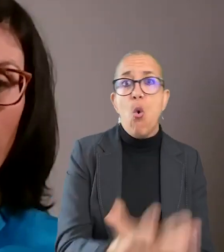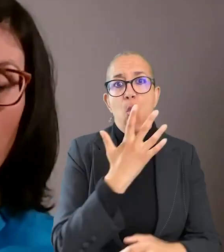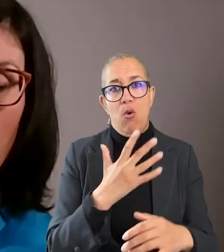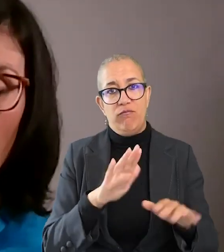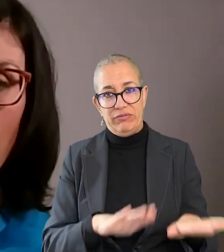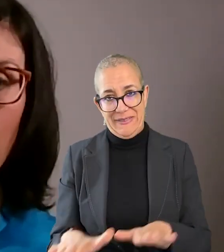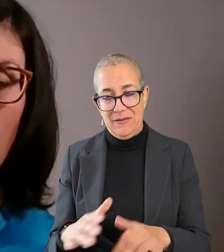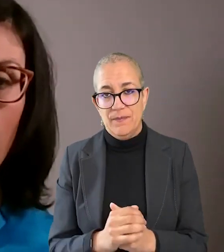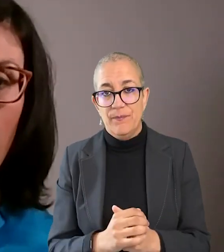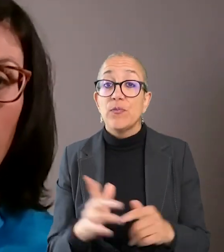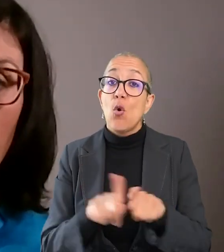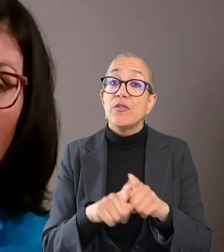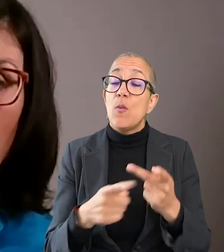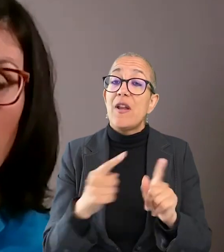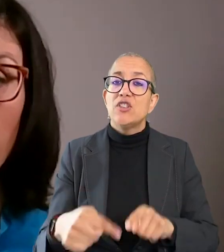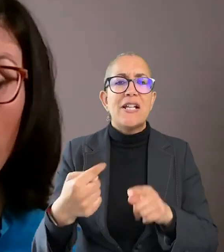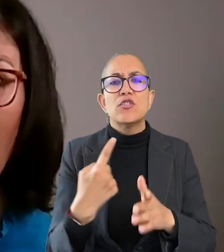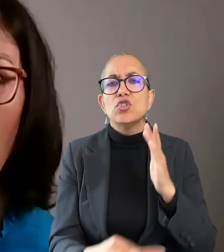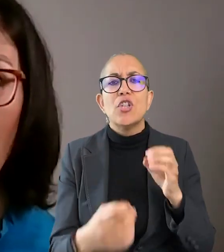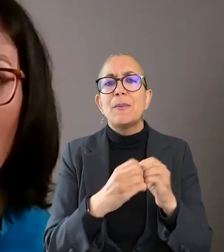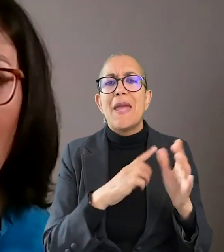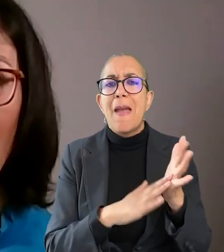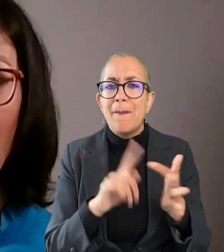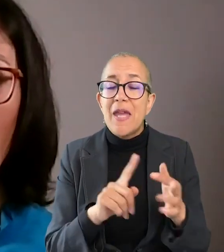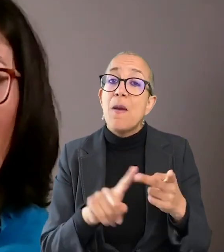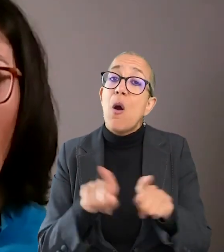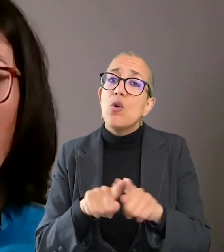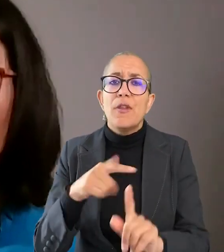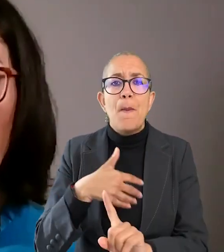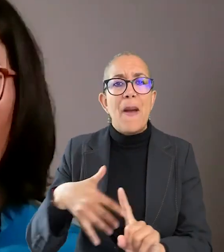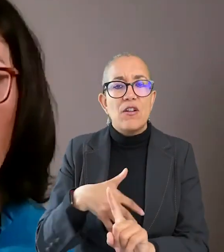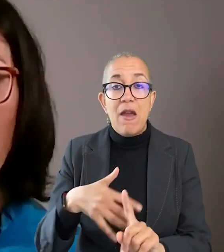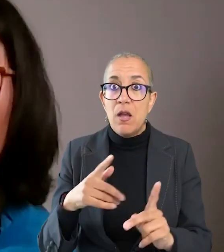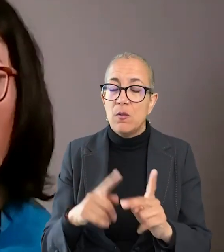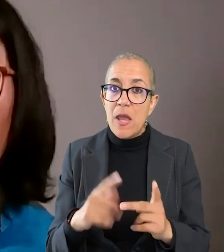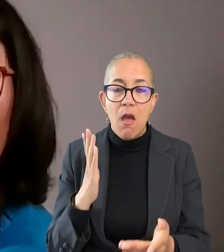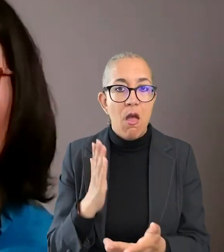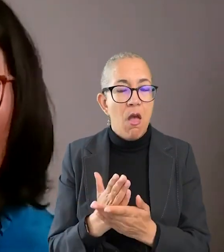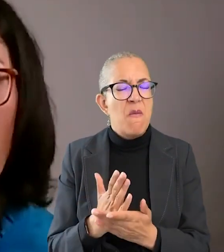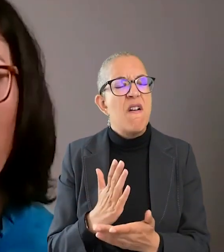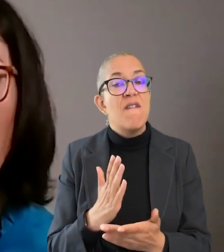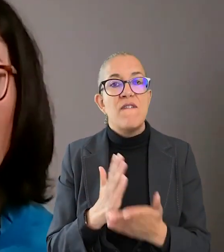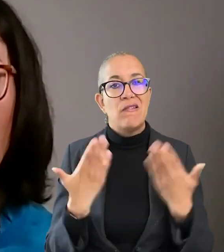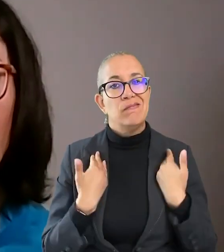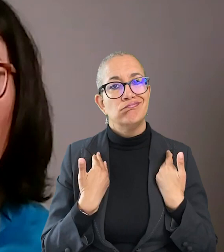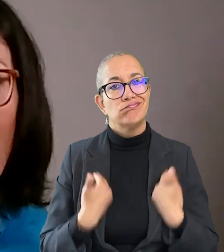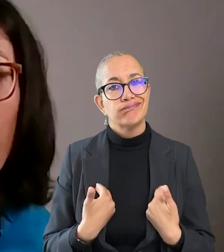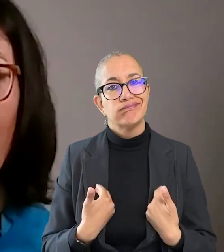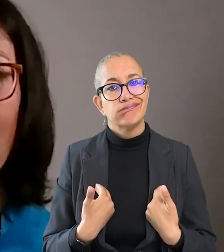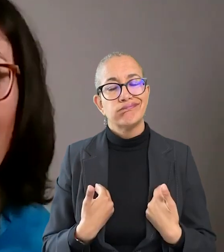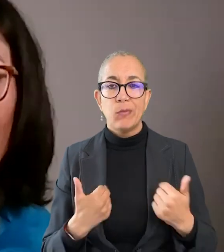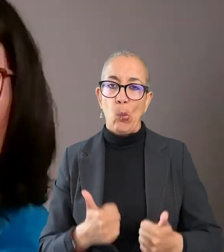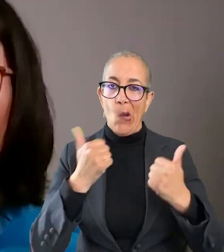another challenge, not just in terms of BME, but also in terms of background. We are disproportionately very well off and